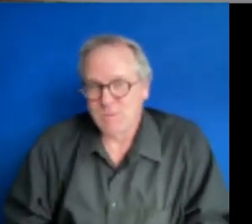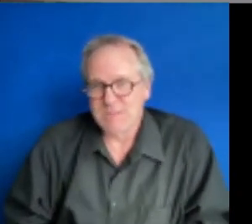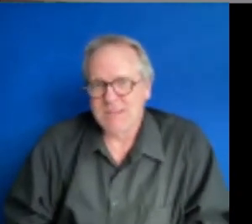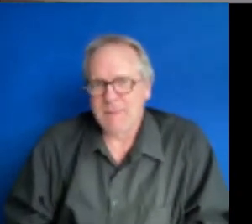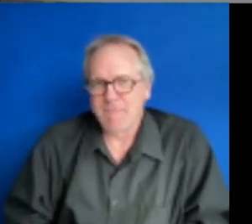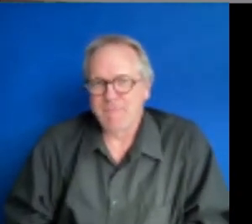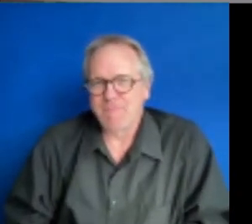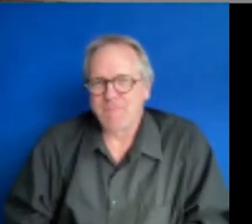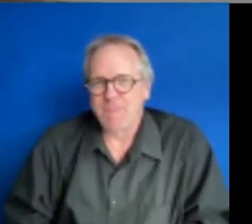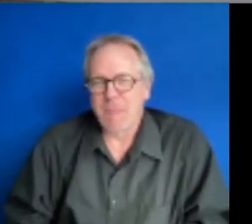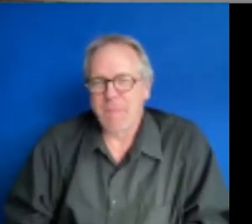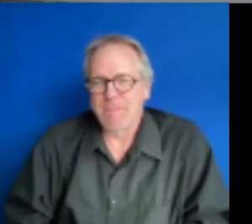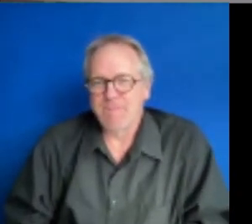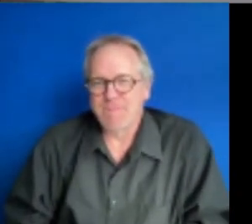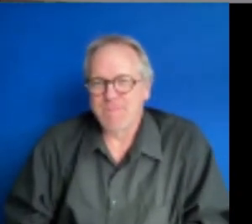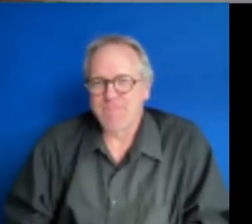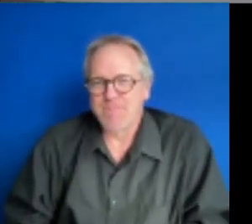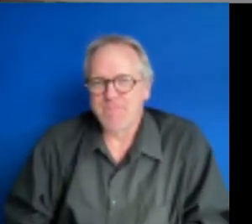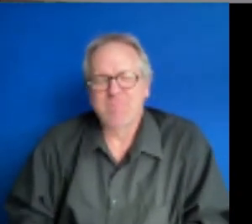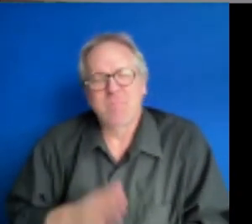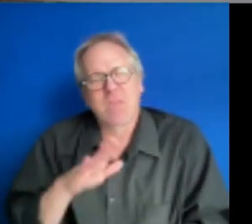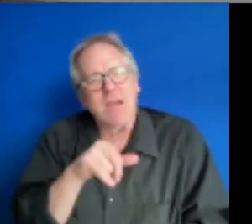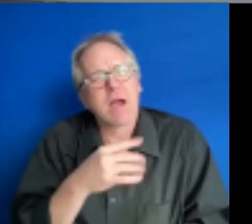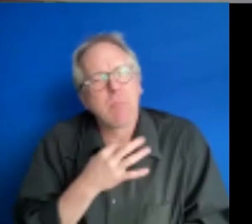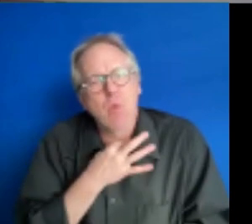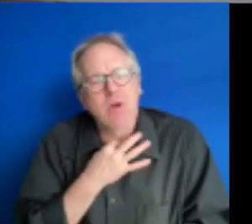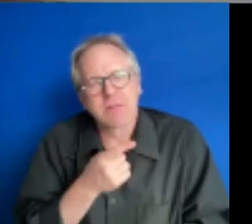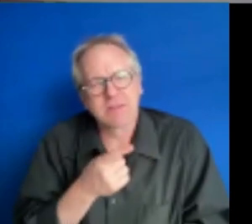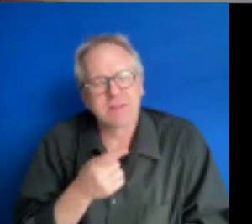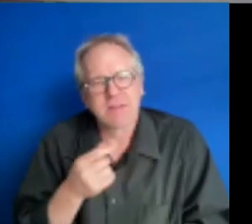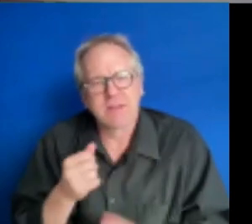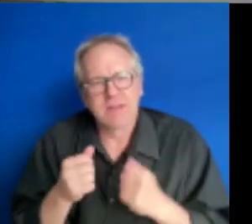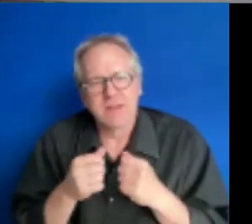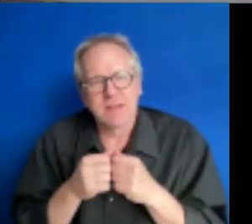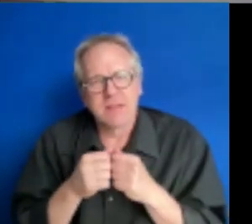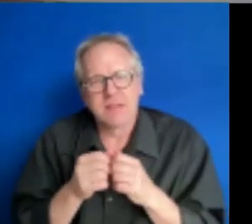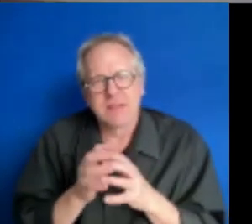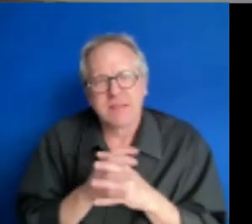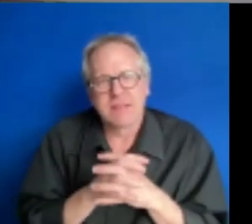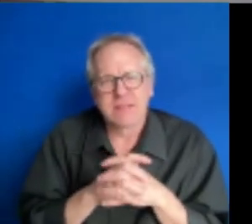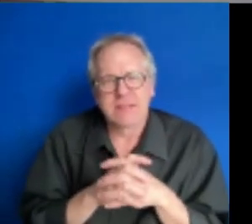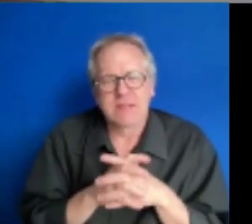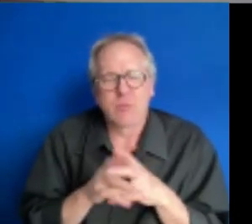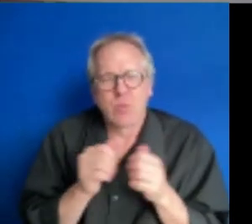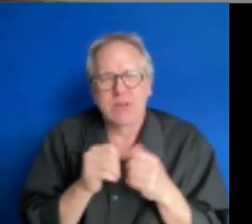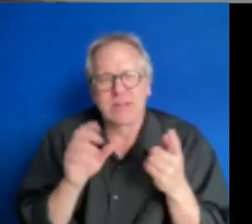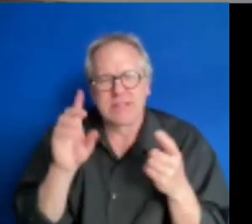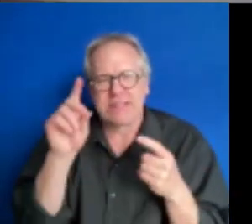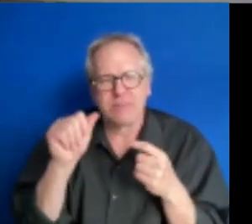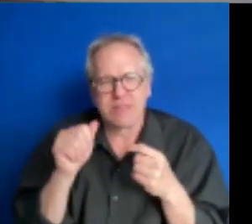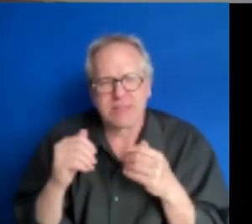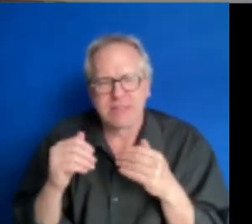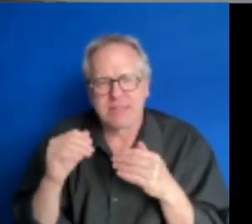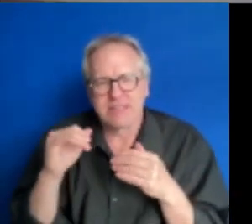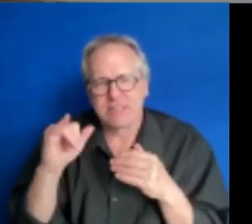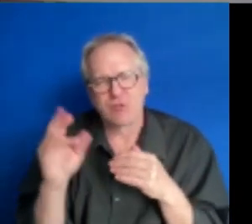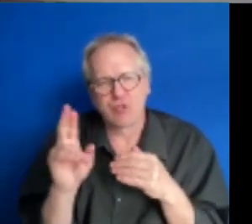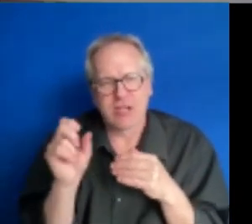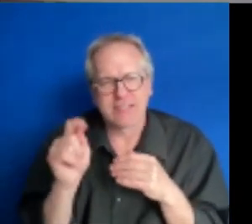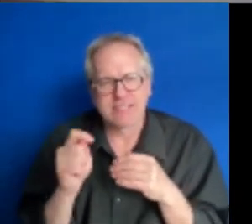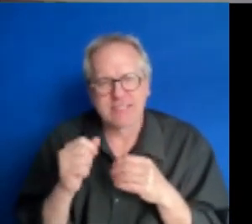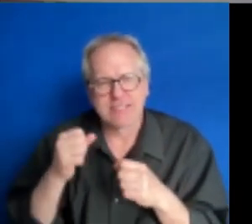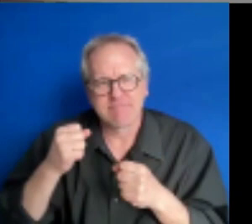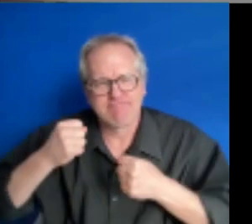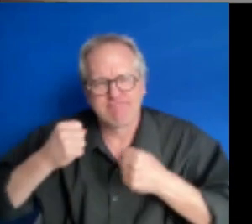Hey, Amanda, I'm wondering, within the justice, in the disability justice movement, is